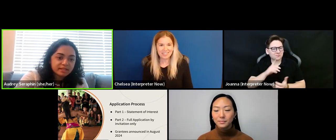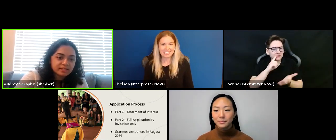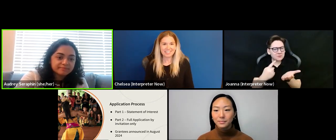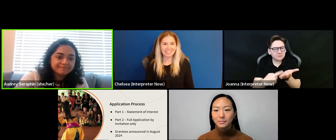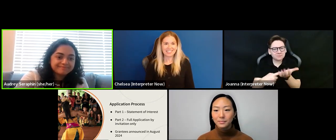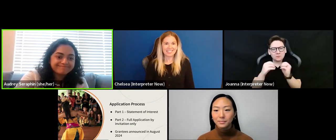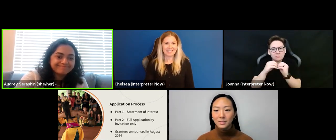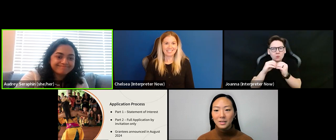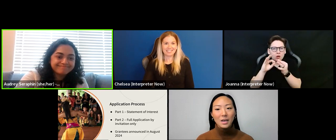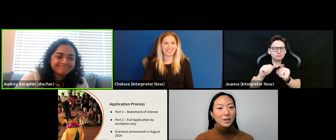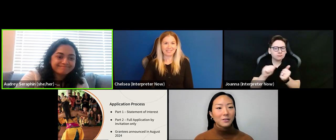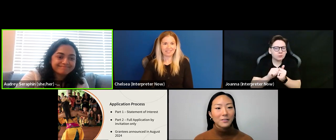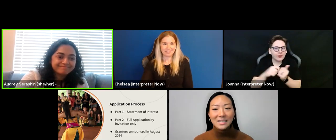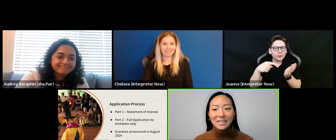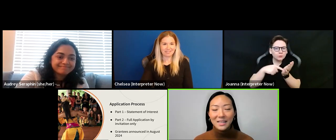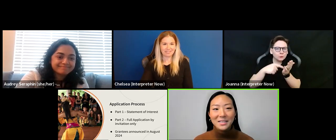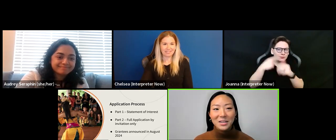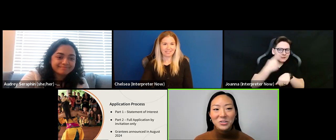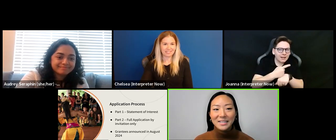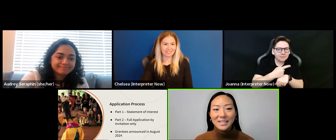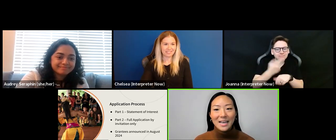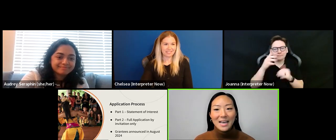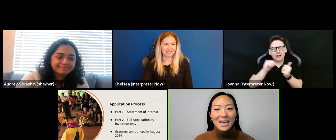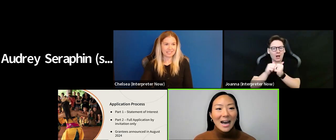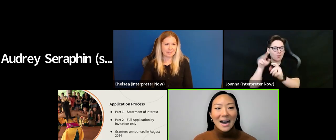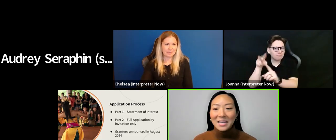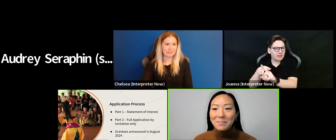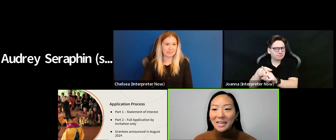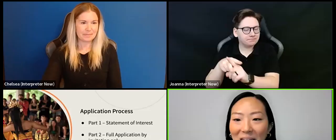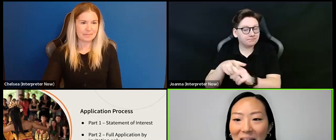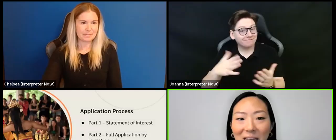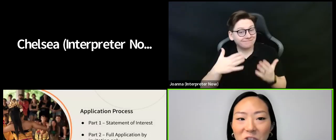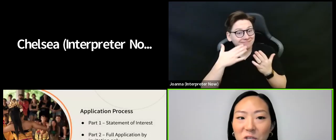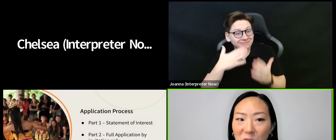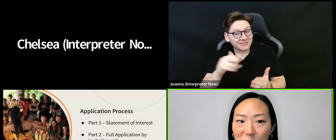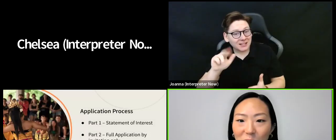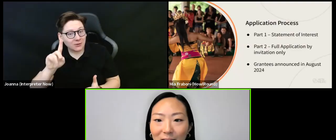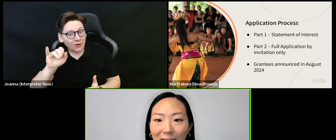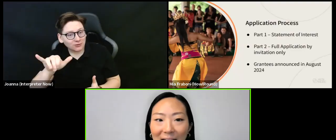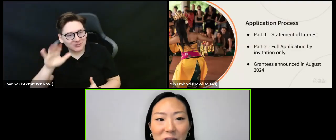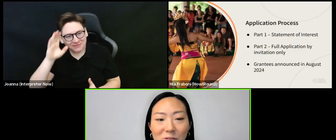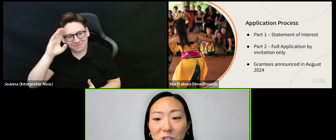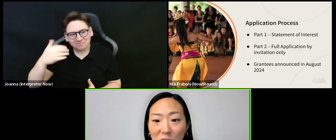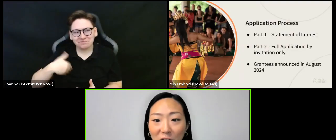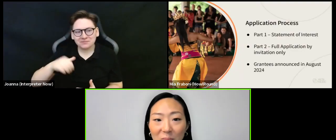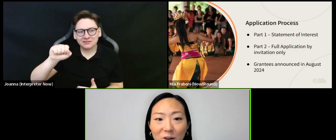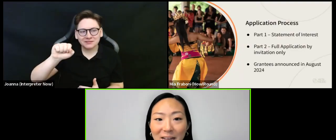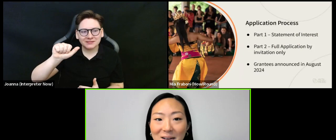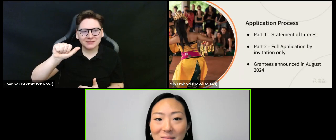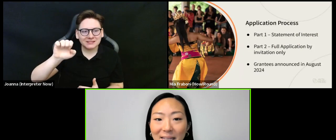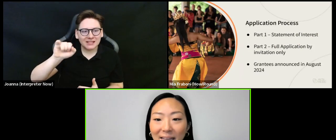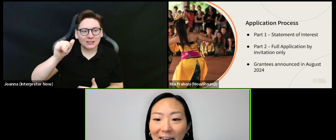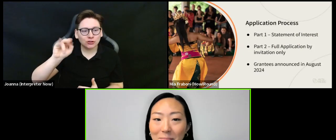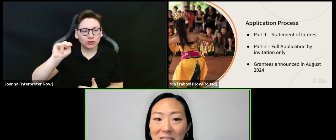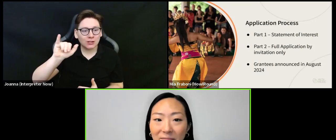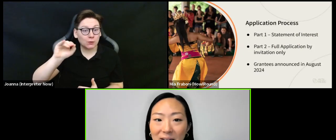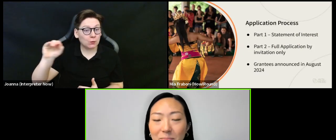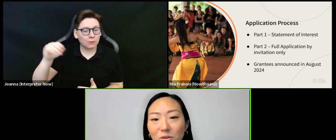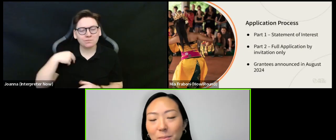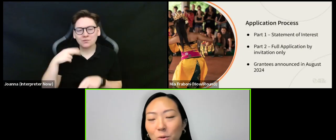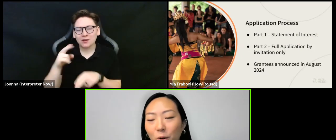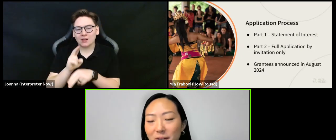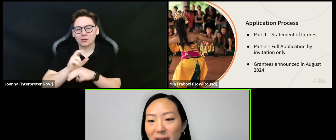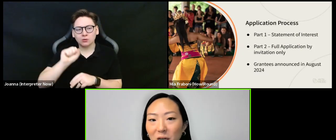process. Great thanks Audrey. Hi, my name is Seijin you I use she her pronouns and I am